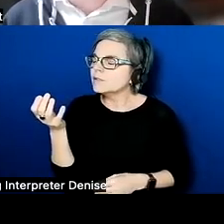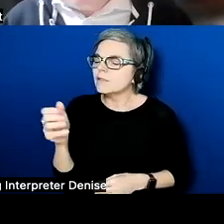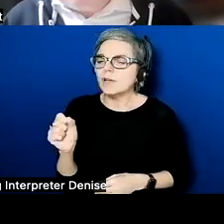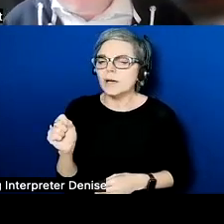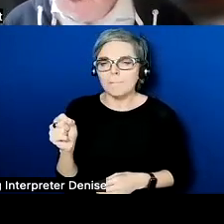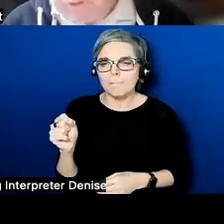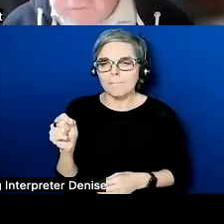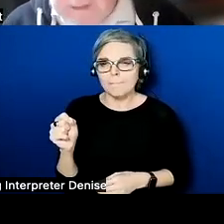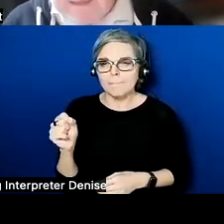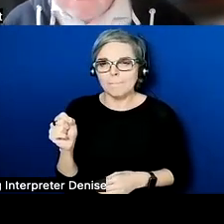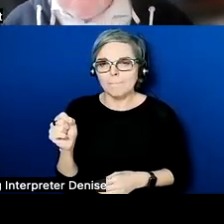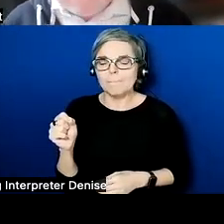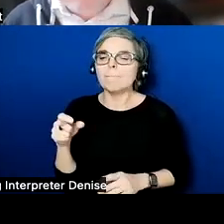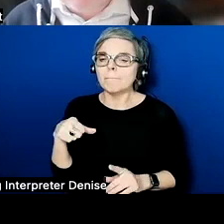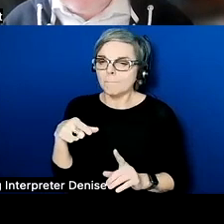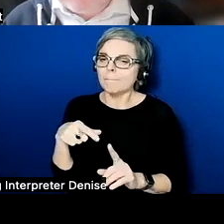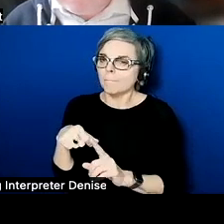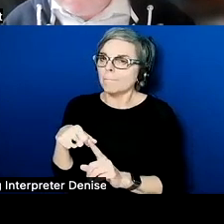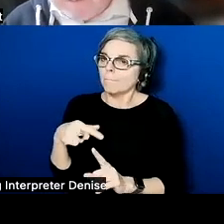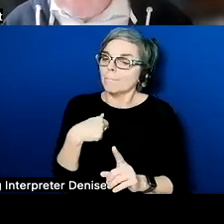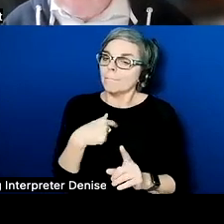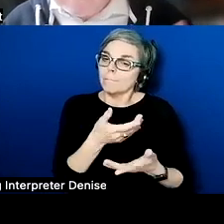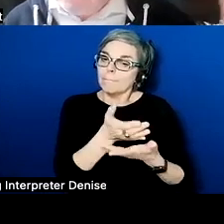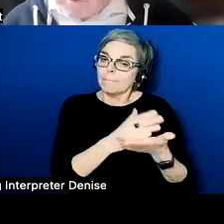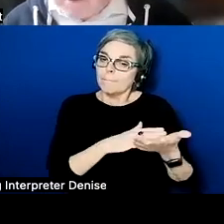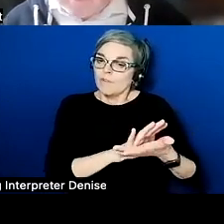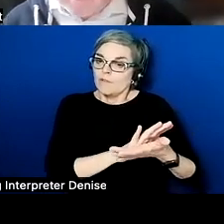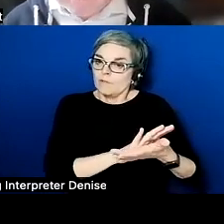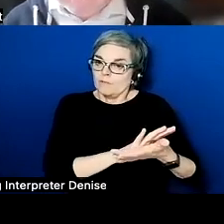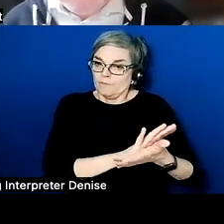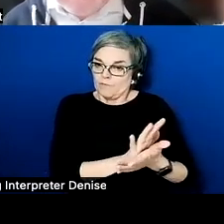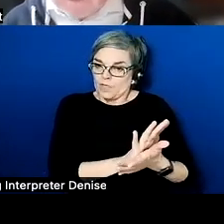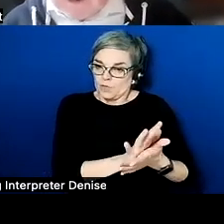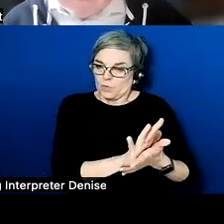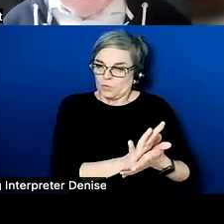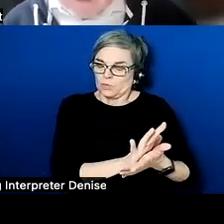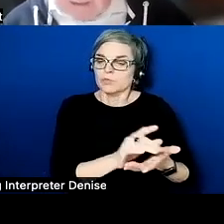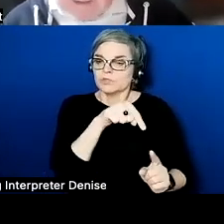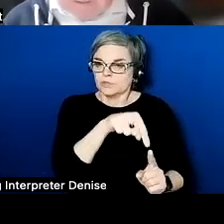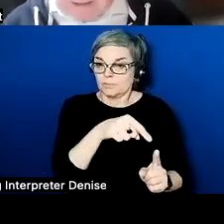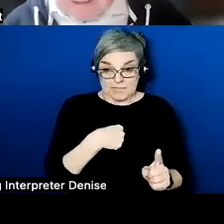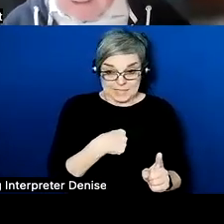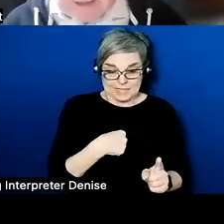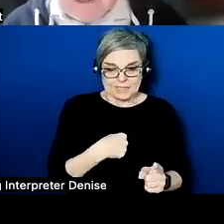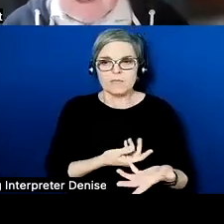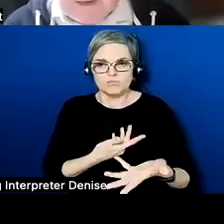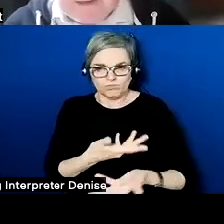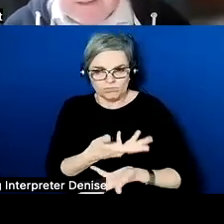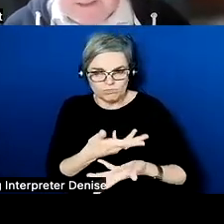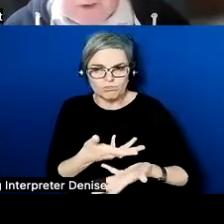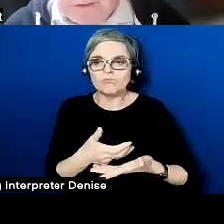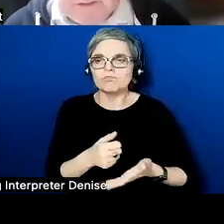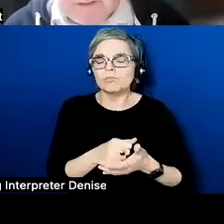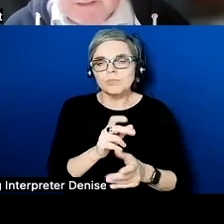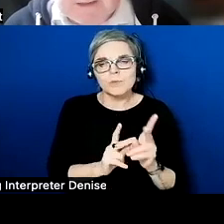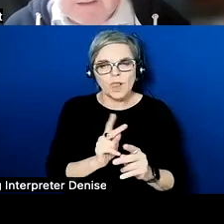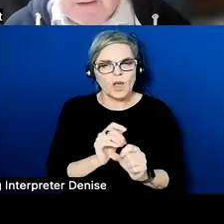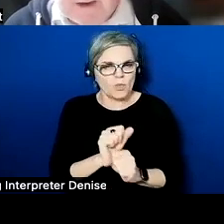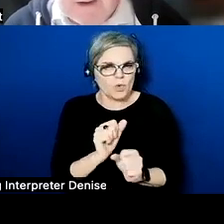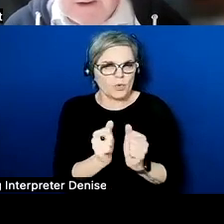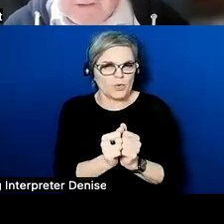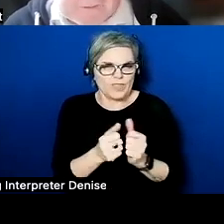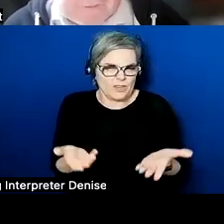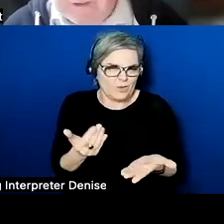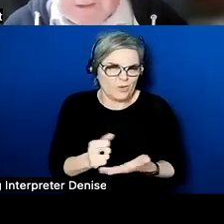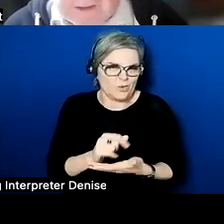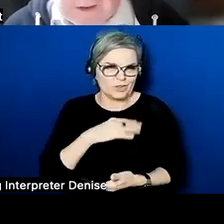I've got some videos of me interacting with people that I work alongside here in Scotland, and